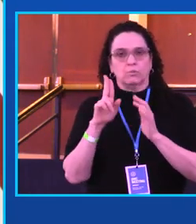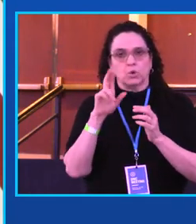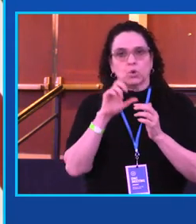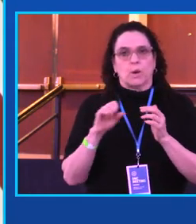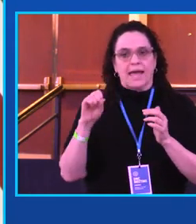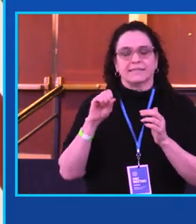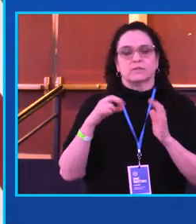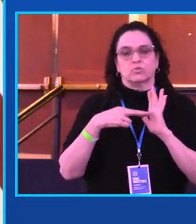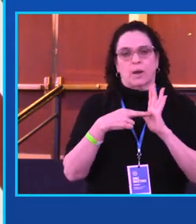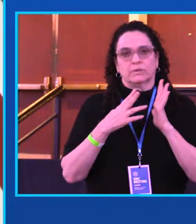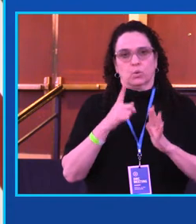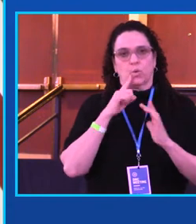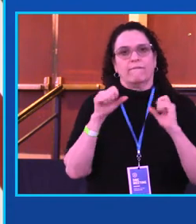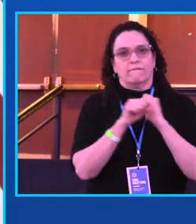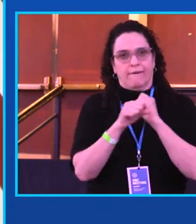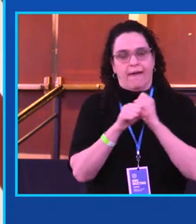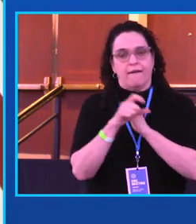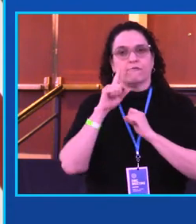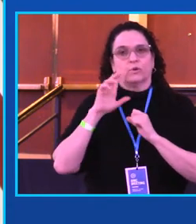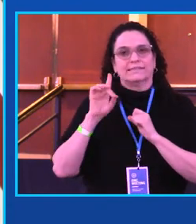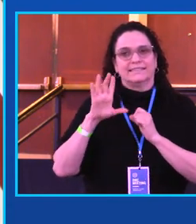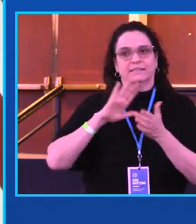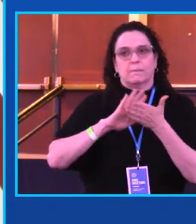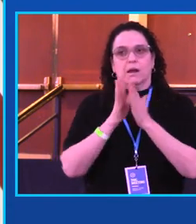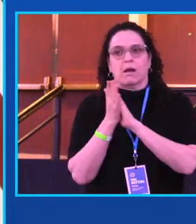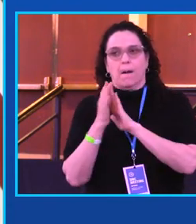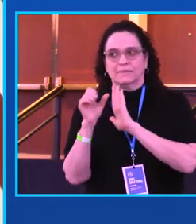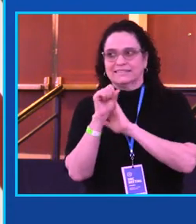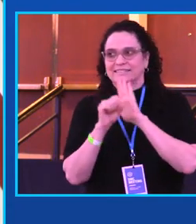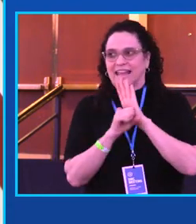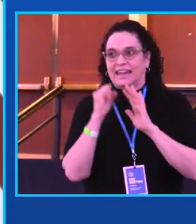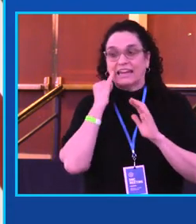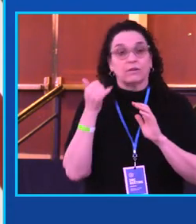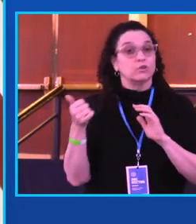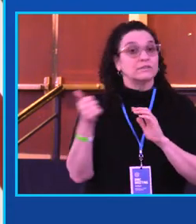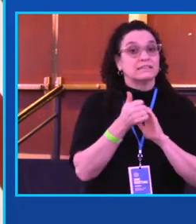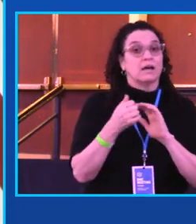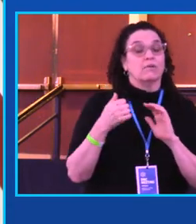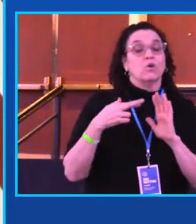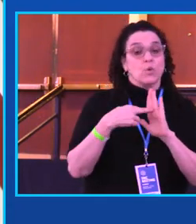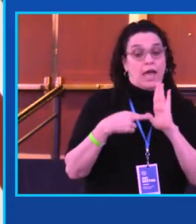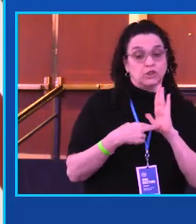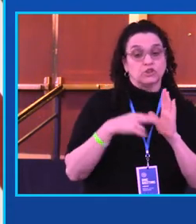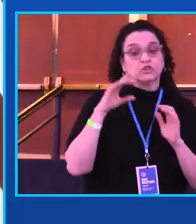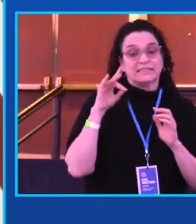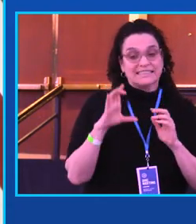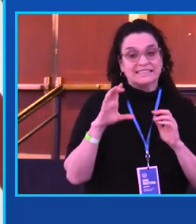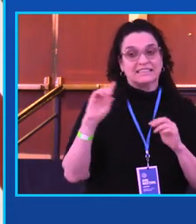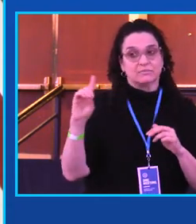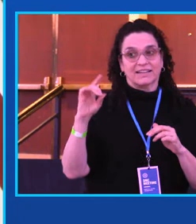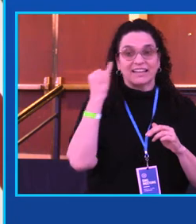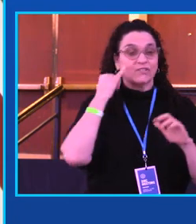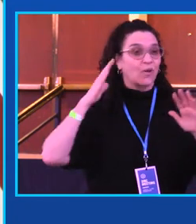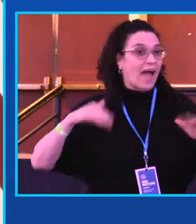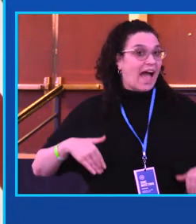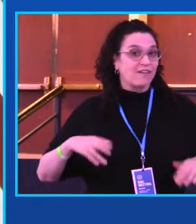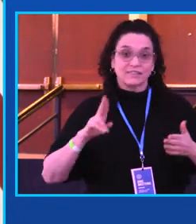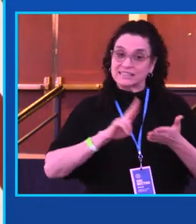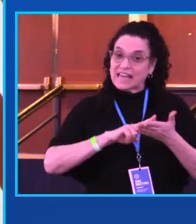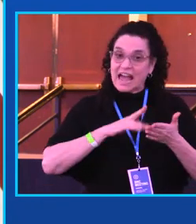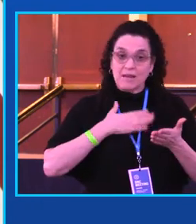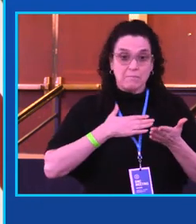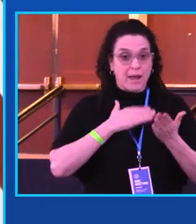for statehood. So if you are a registered DC Democrat and you haven't signed my petition, please see me when this is